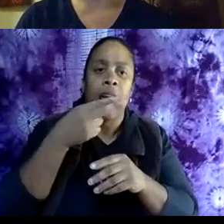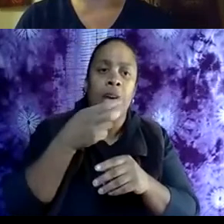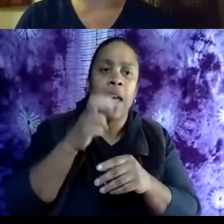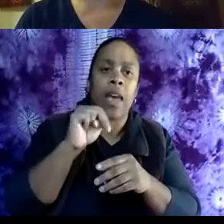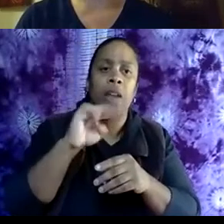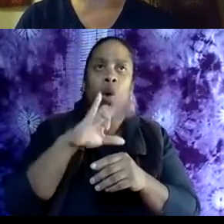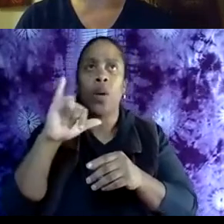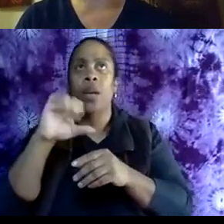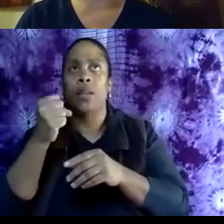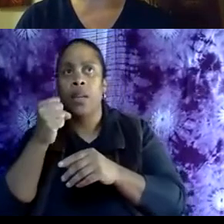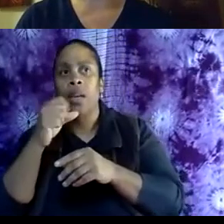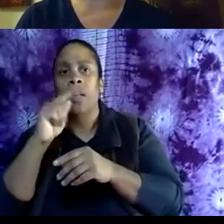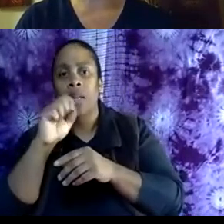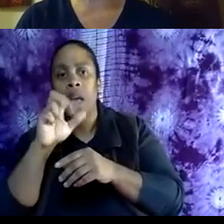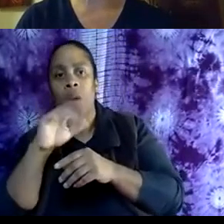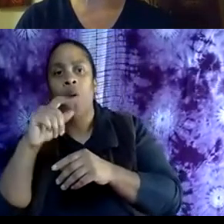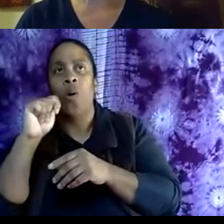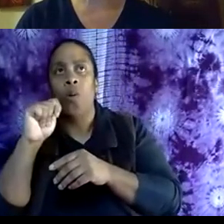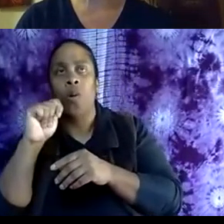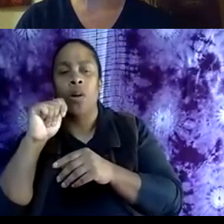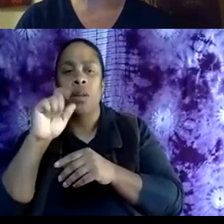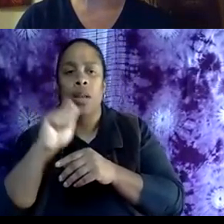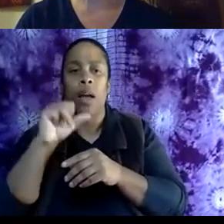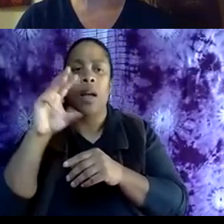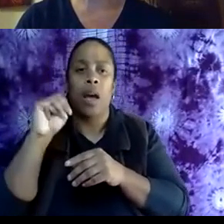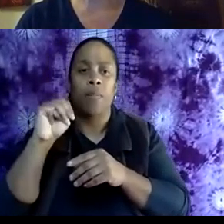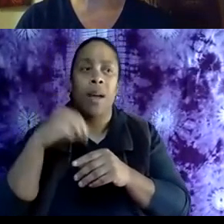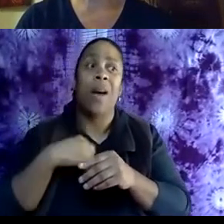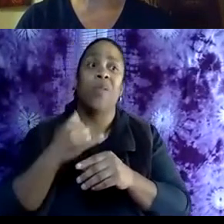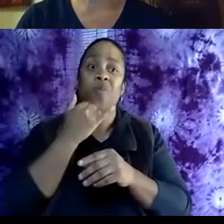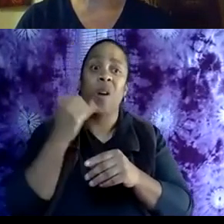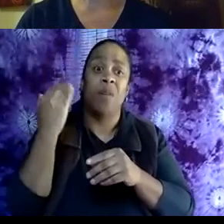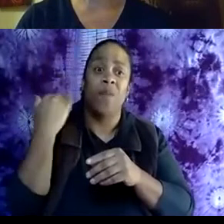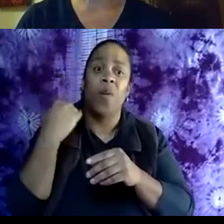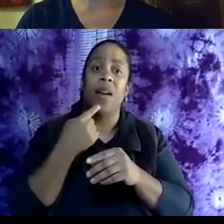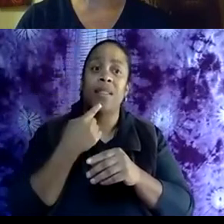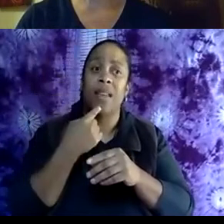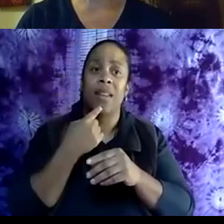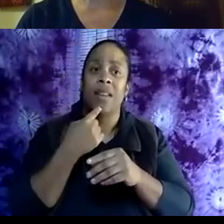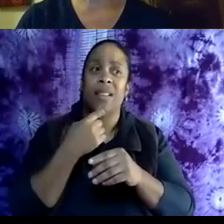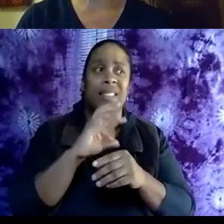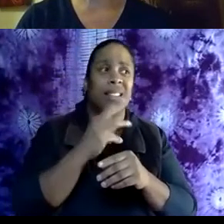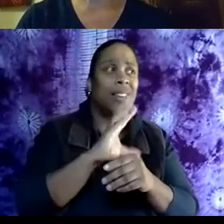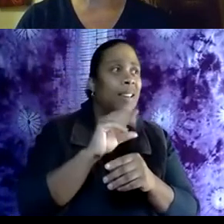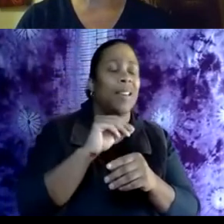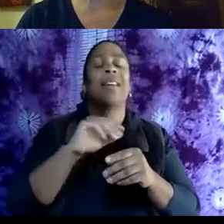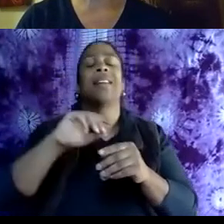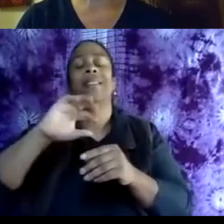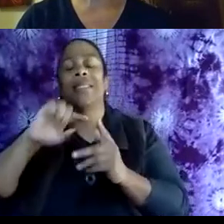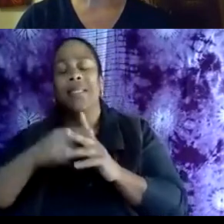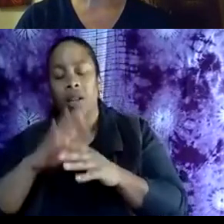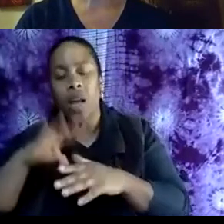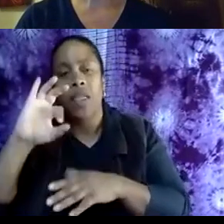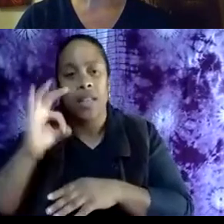henrystarot.com. Does the tarot class start on the 9th or the 16th? Yeah, I was wrong when I said it's the 16th. It starts on the 9th. Okay.